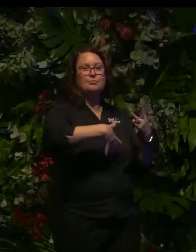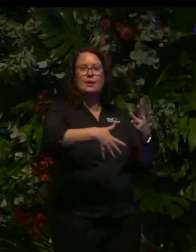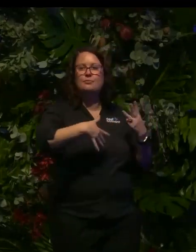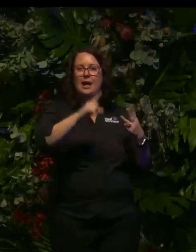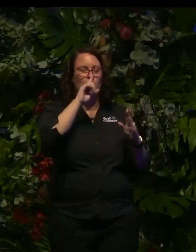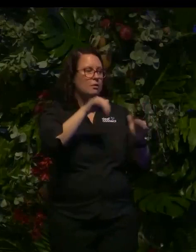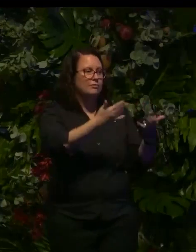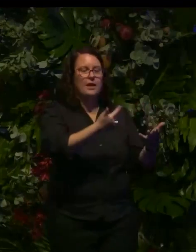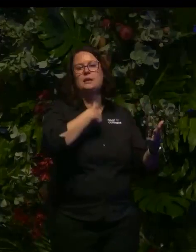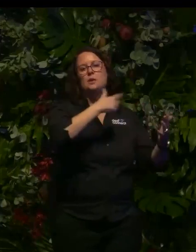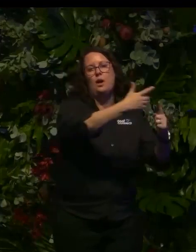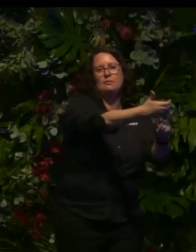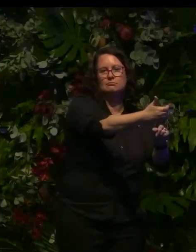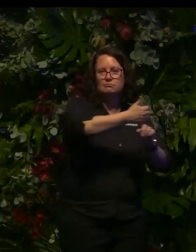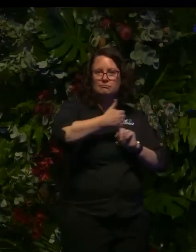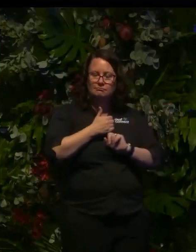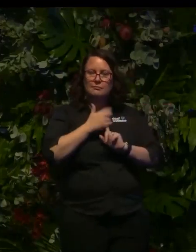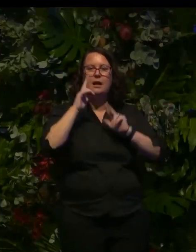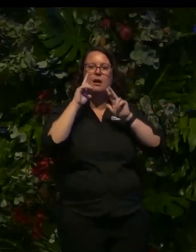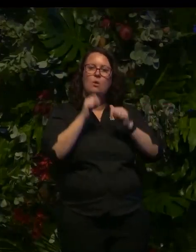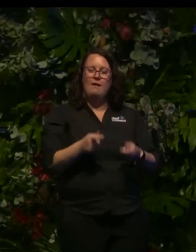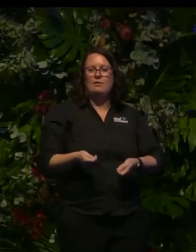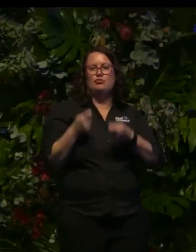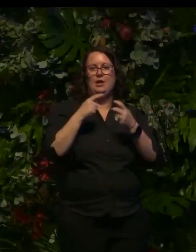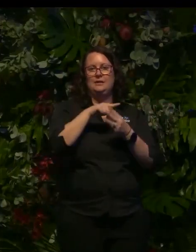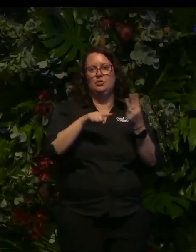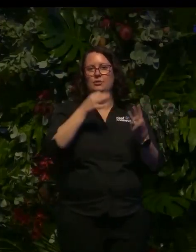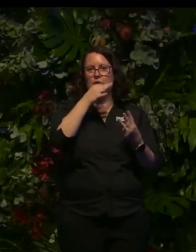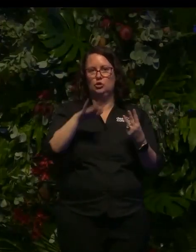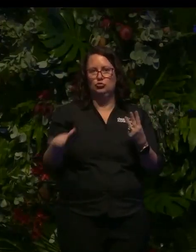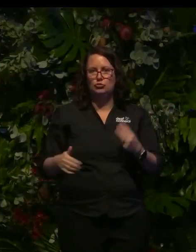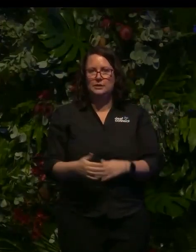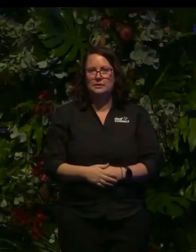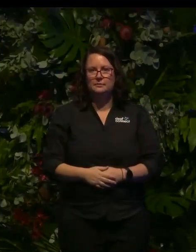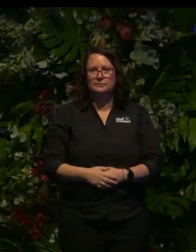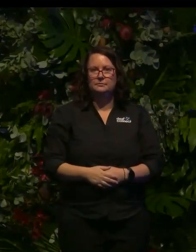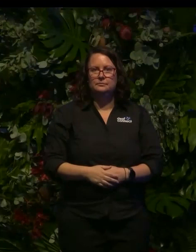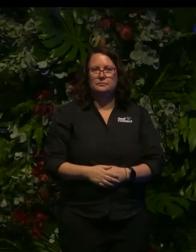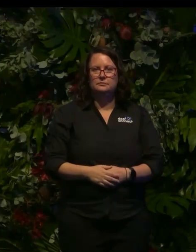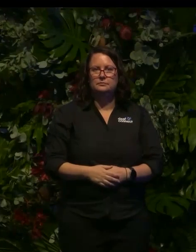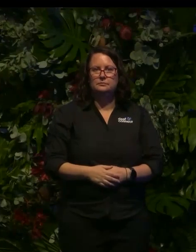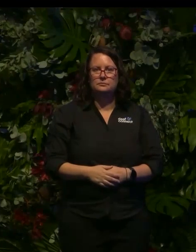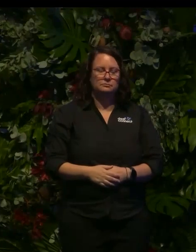supply for them. Then I took them under my care. And, but